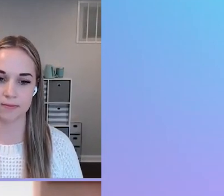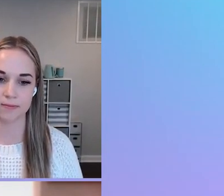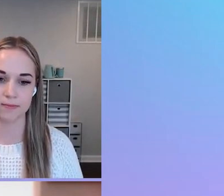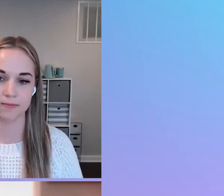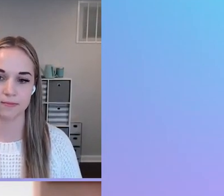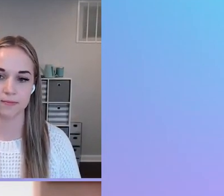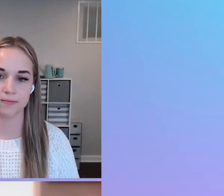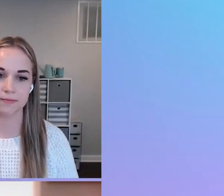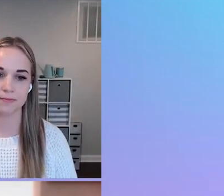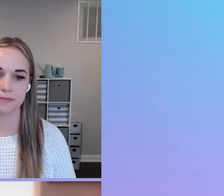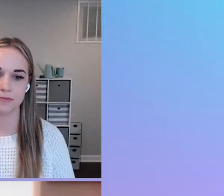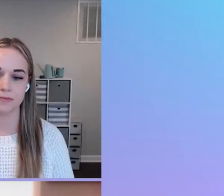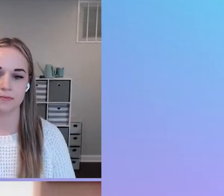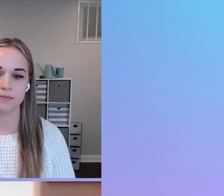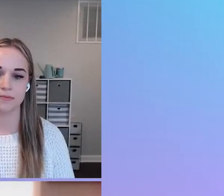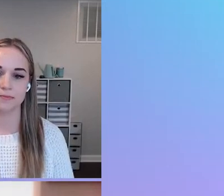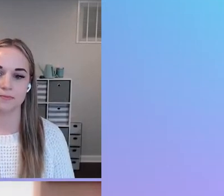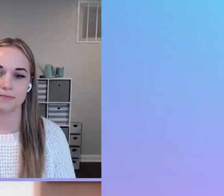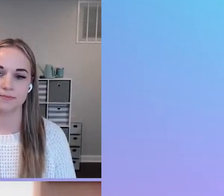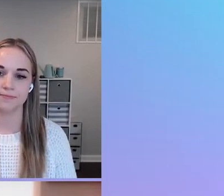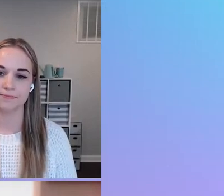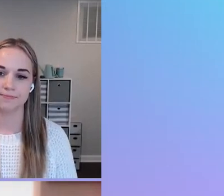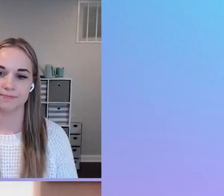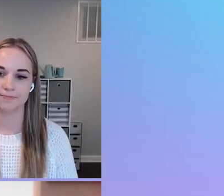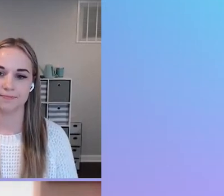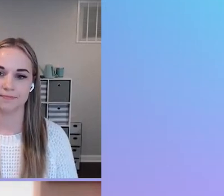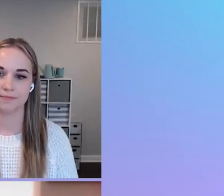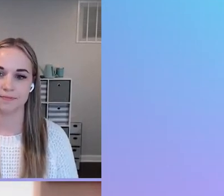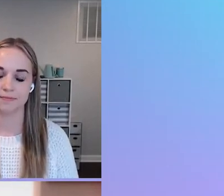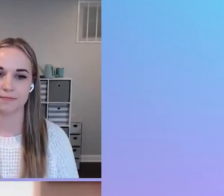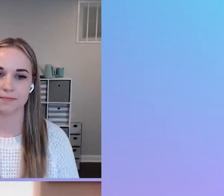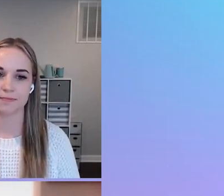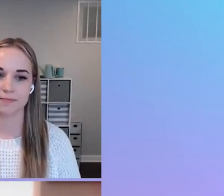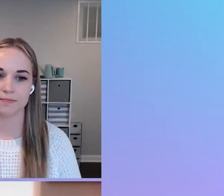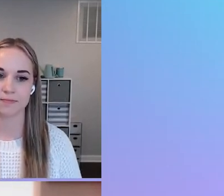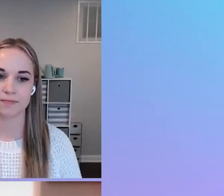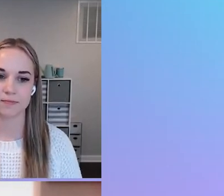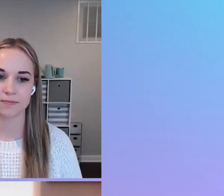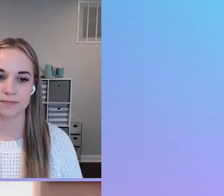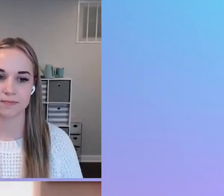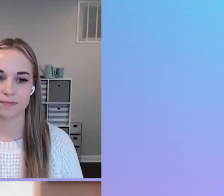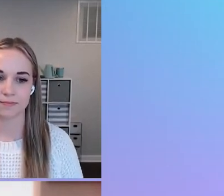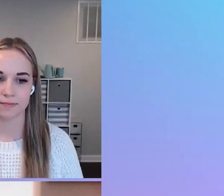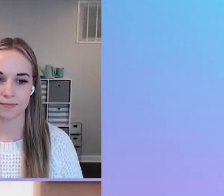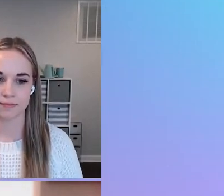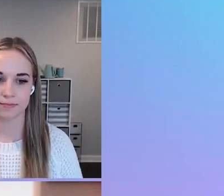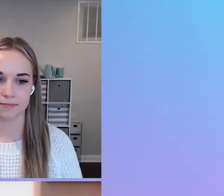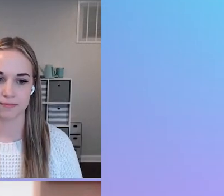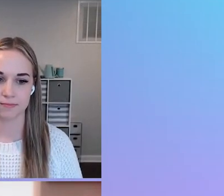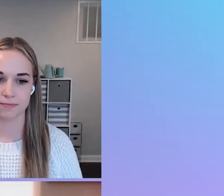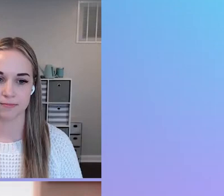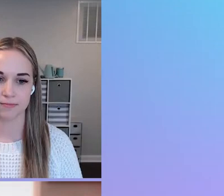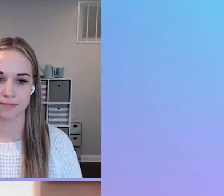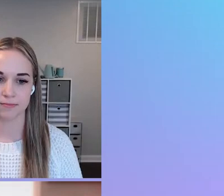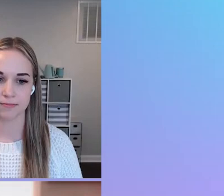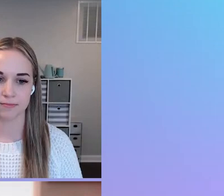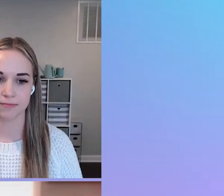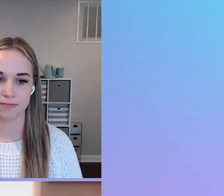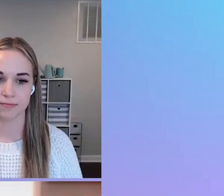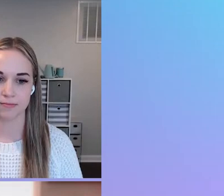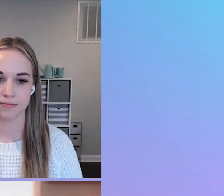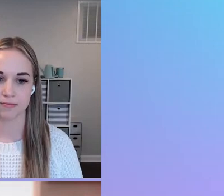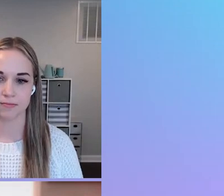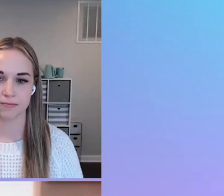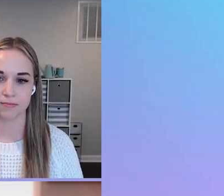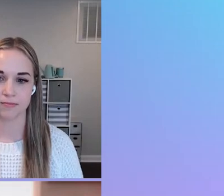like on the spot workshopping with them, and the investment returns. So after